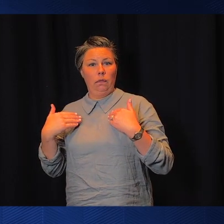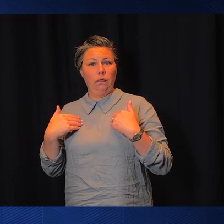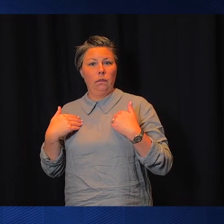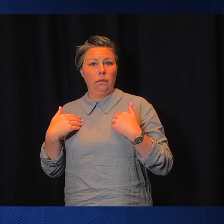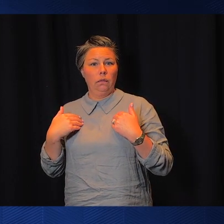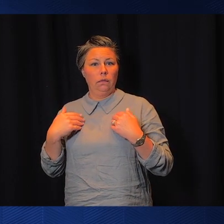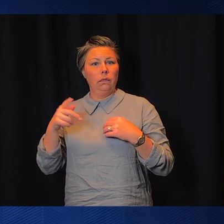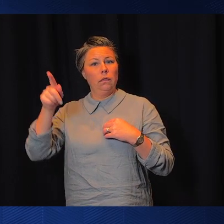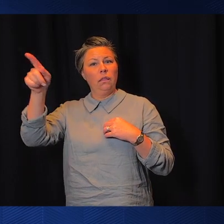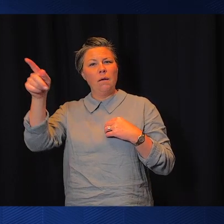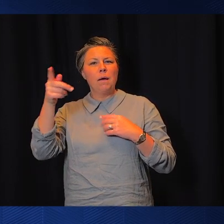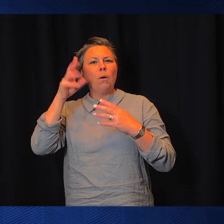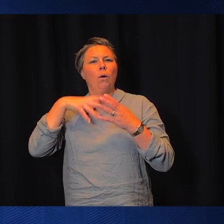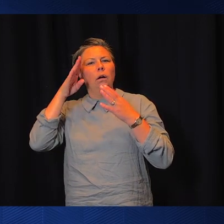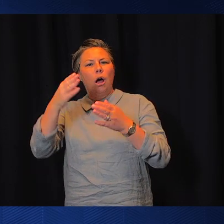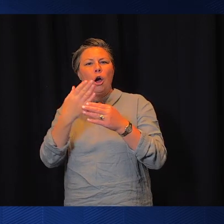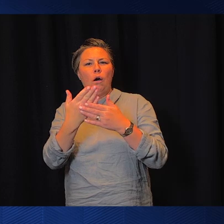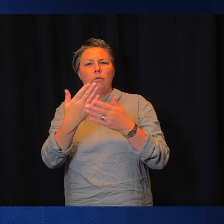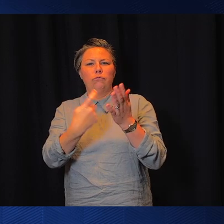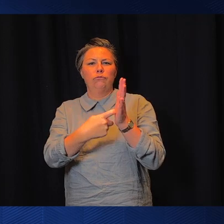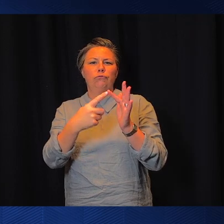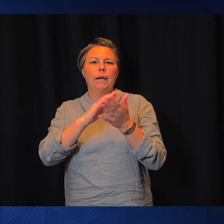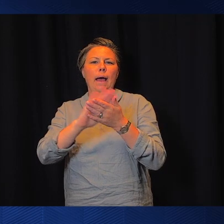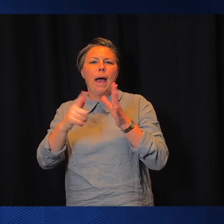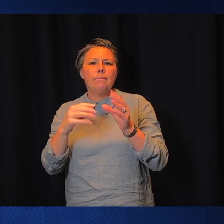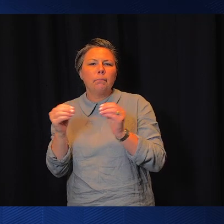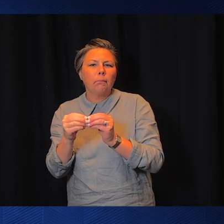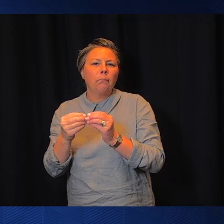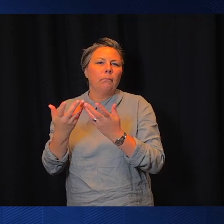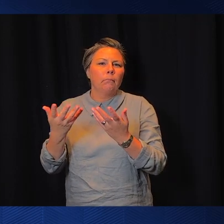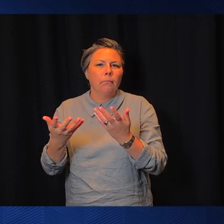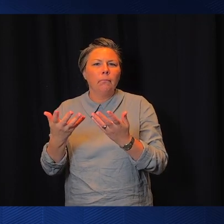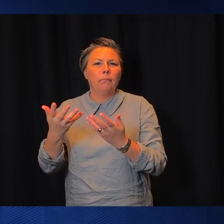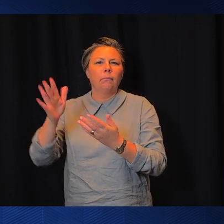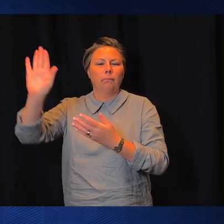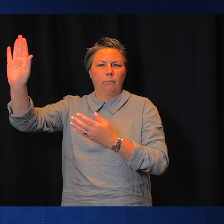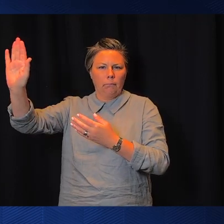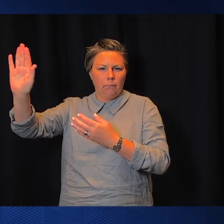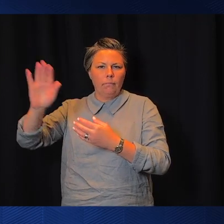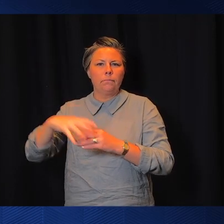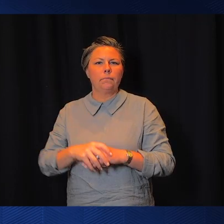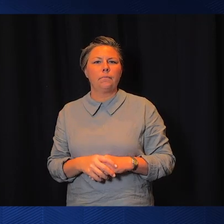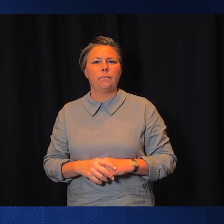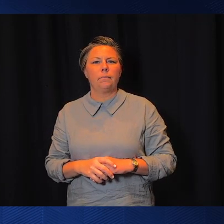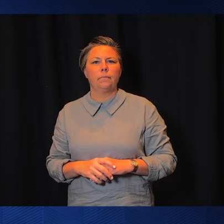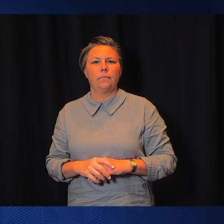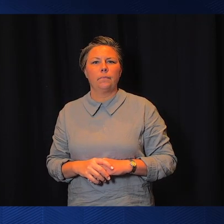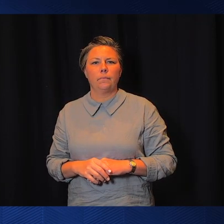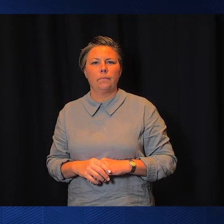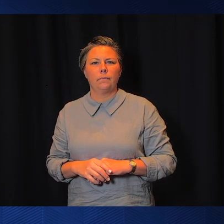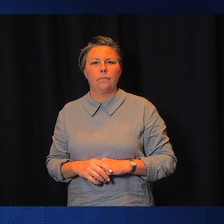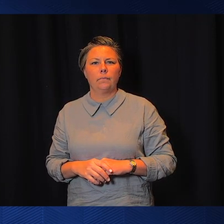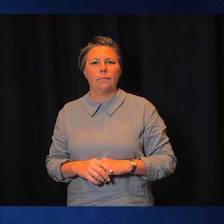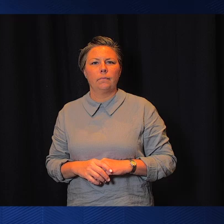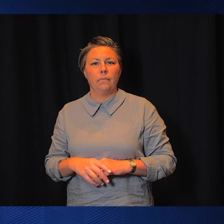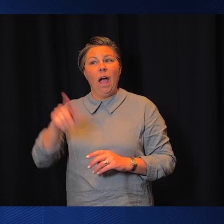community-based rehabilitation, which is the disability focal point for the government. Perhaps they have